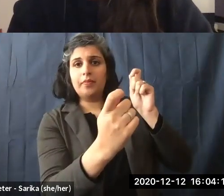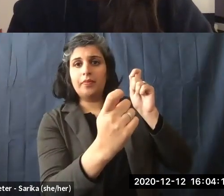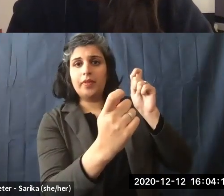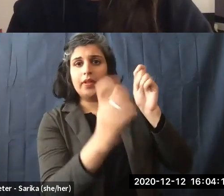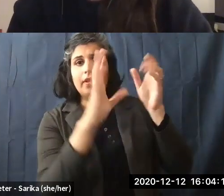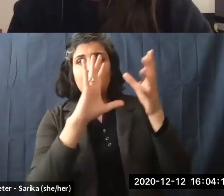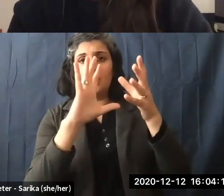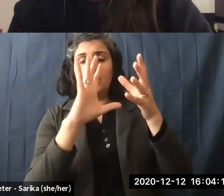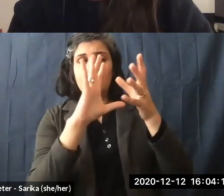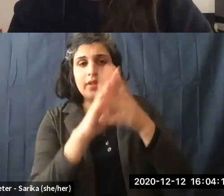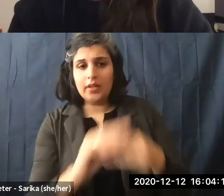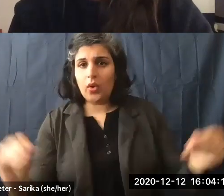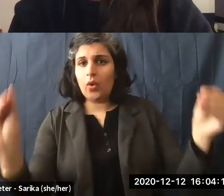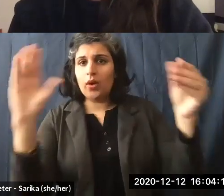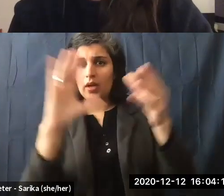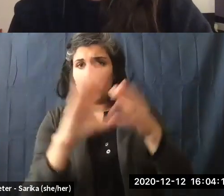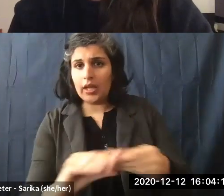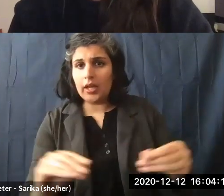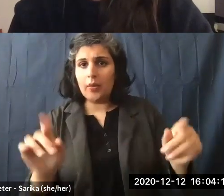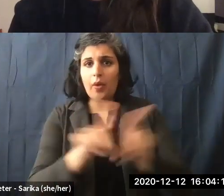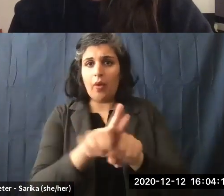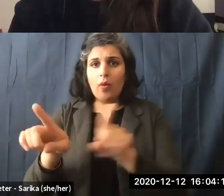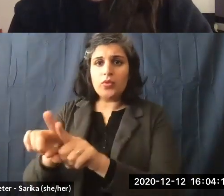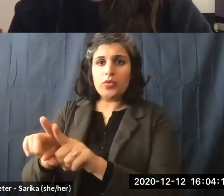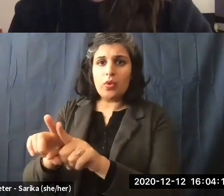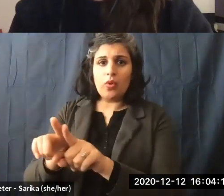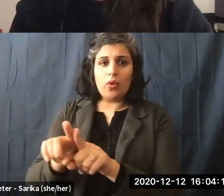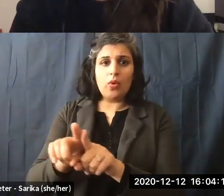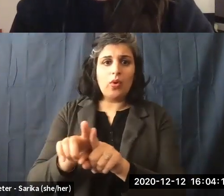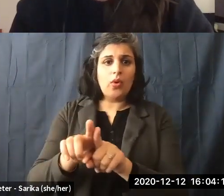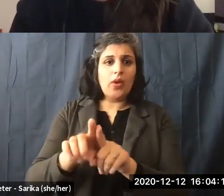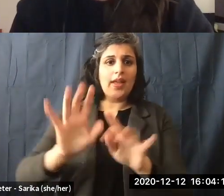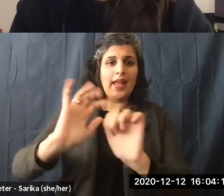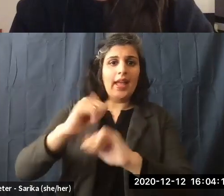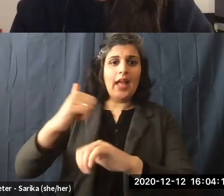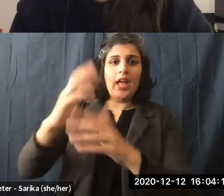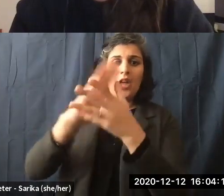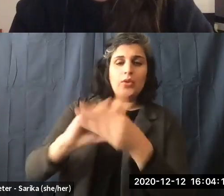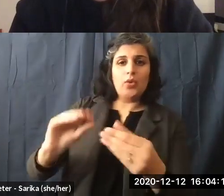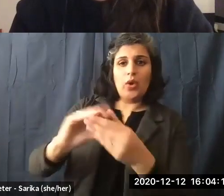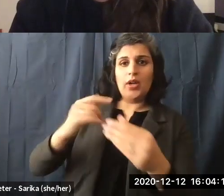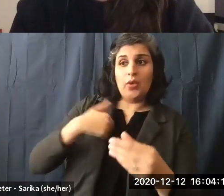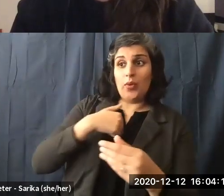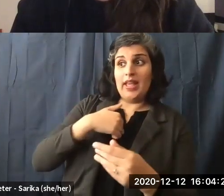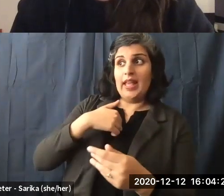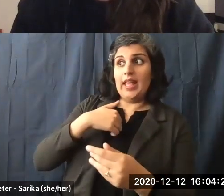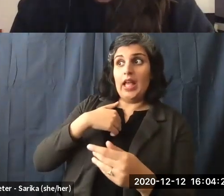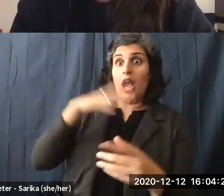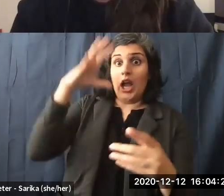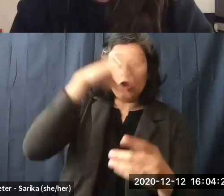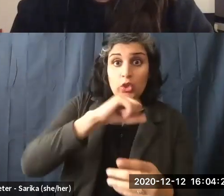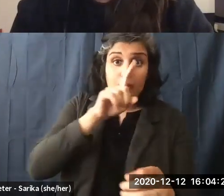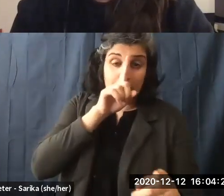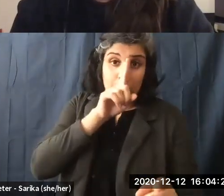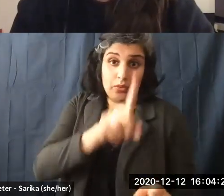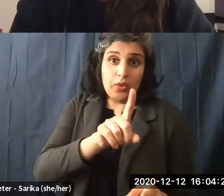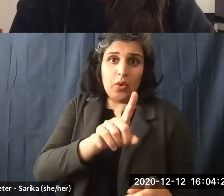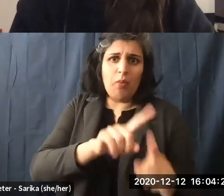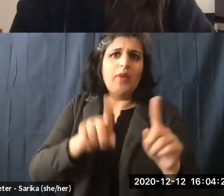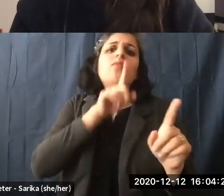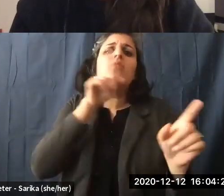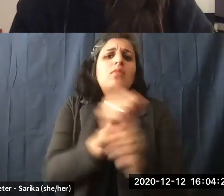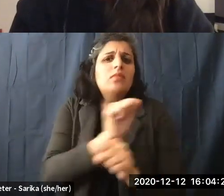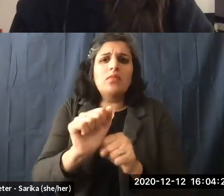stories, but also in telling how the stories we think are truths are in fact, many of them are fictions.